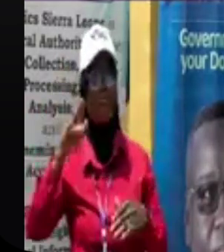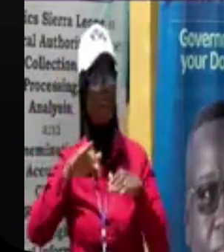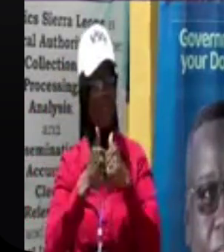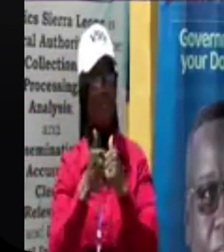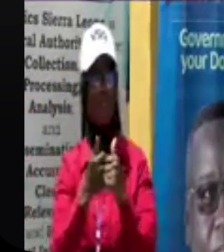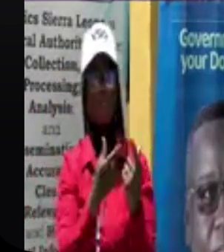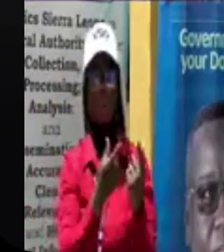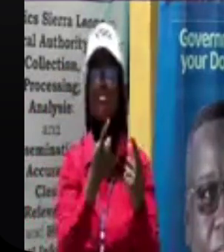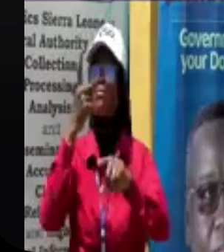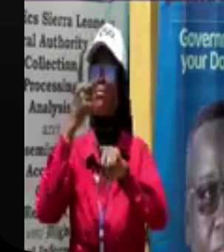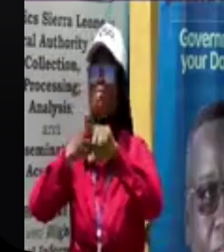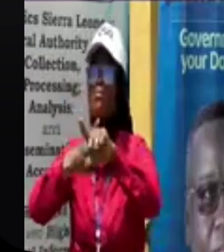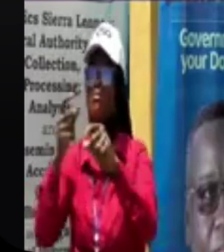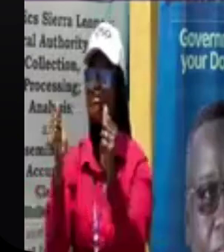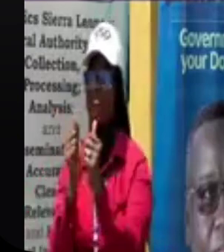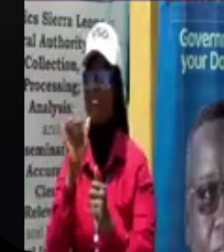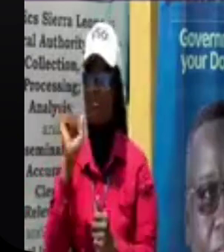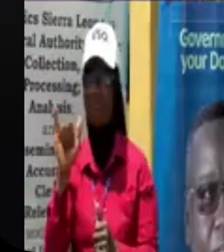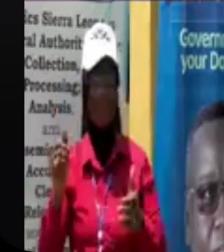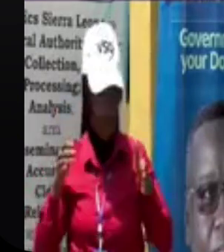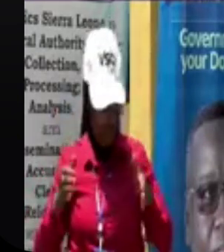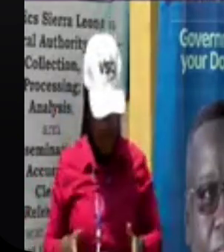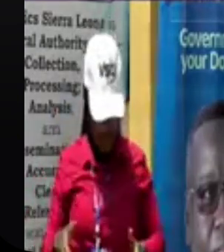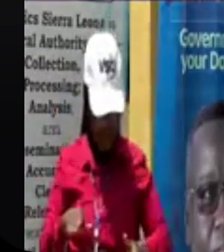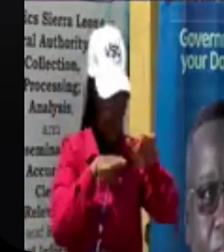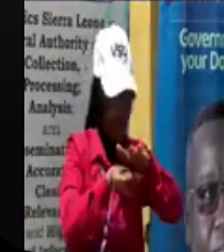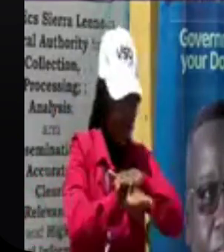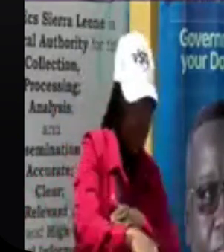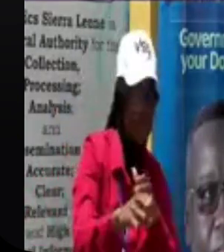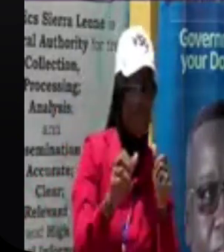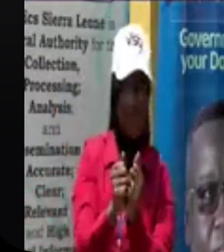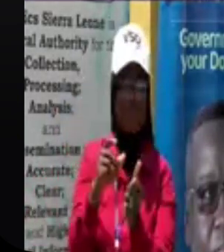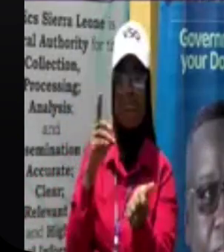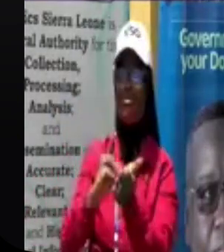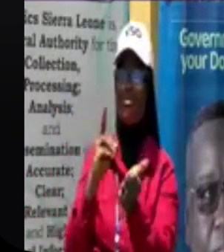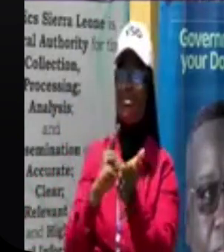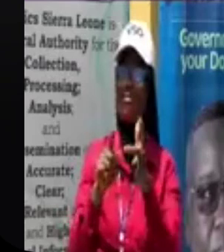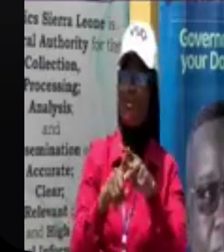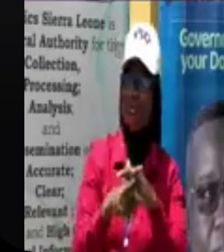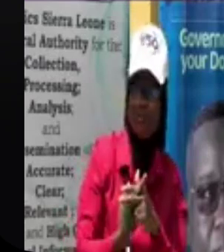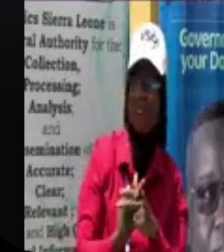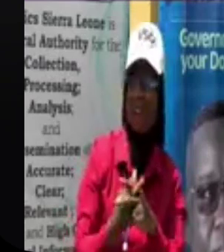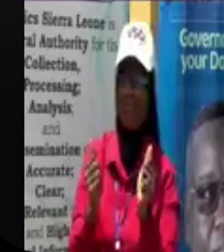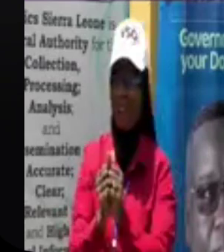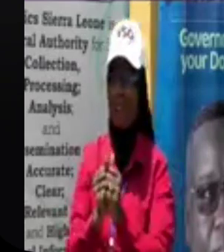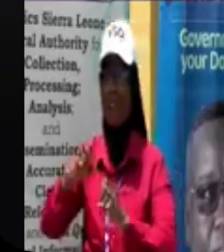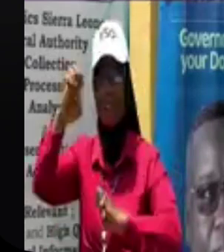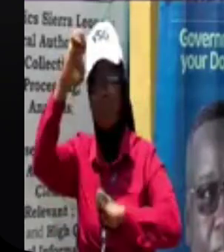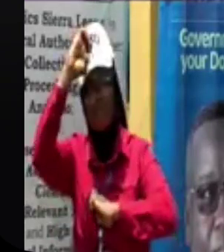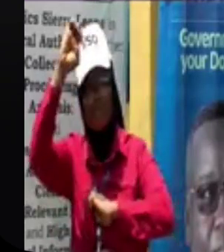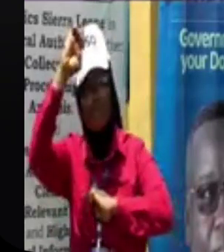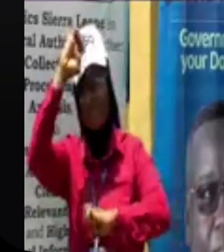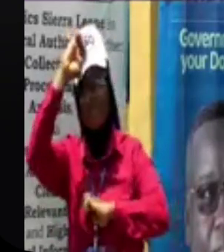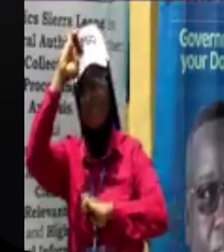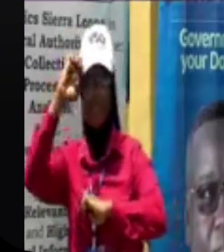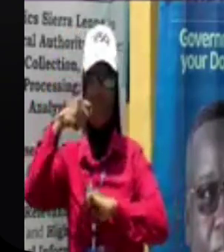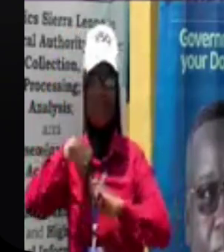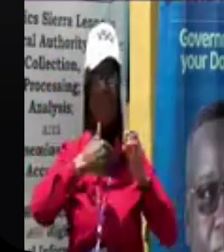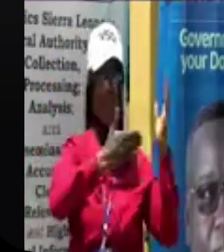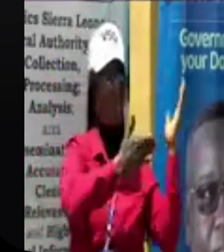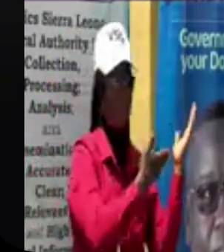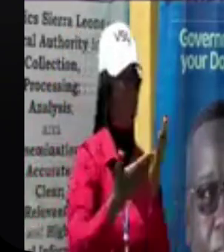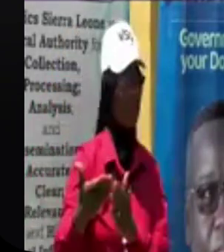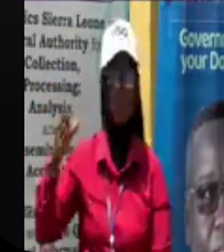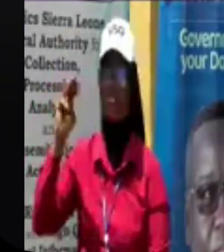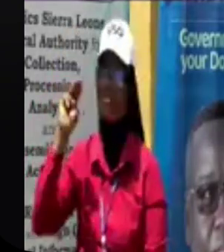that? Because instead they wear the suits all, they go inside with Dr. Khan at the beginning for deal with Ebola. So I go carry the message go, we